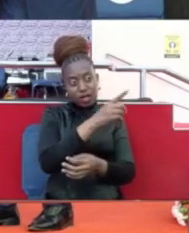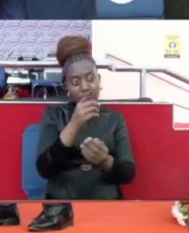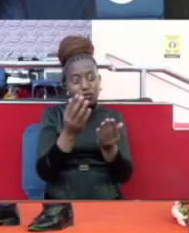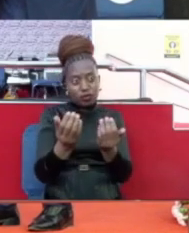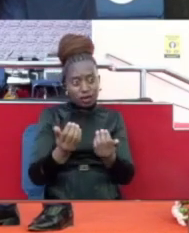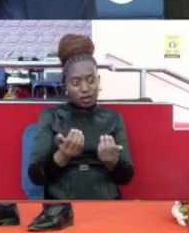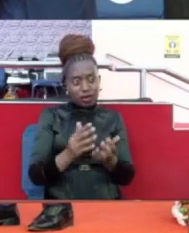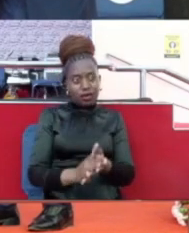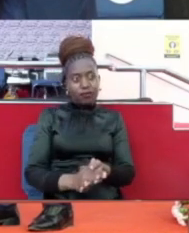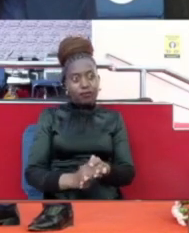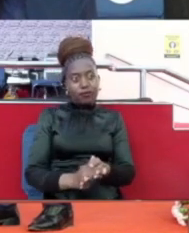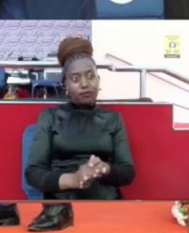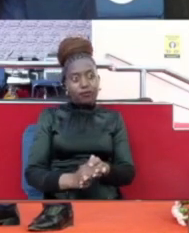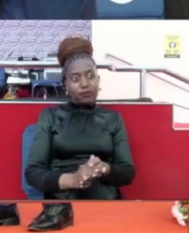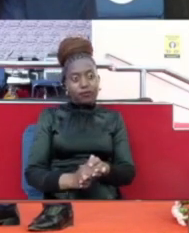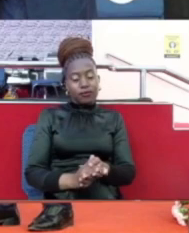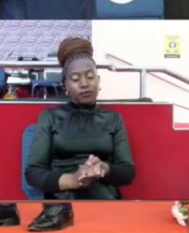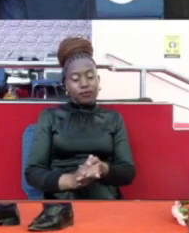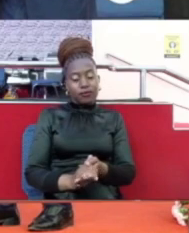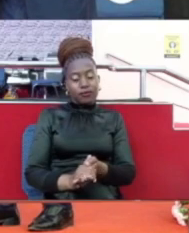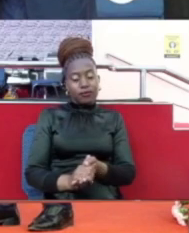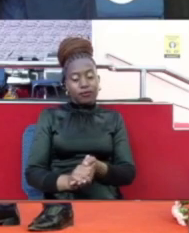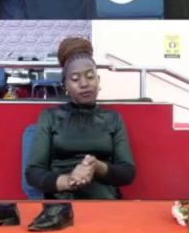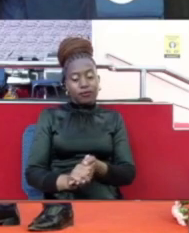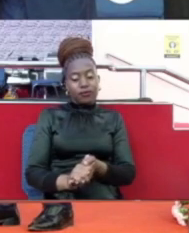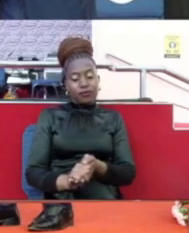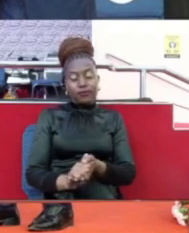But God is not... Look,